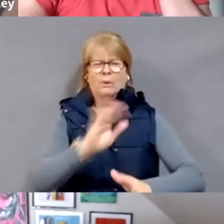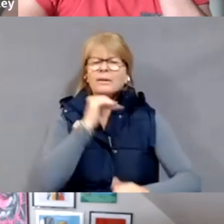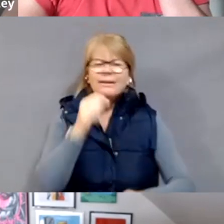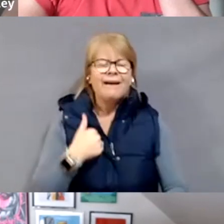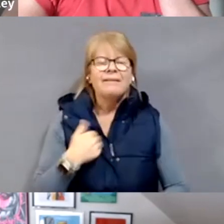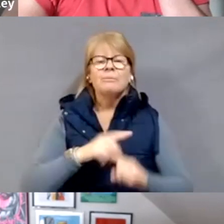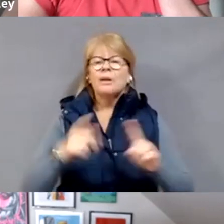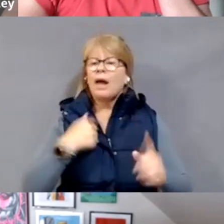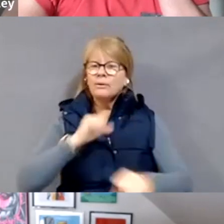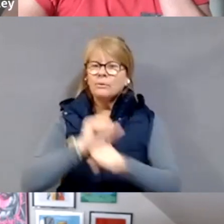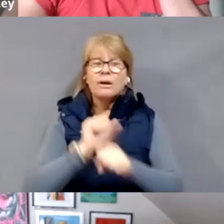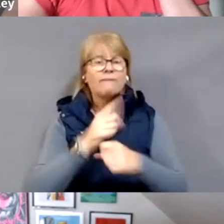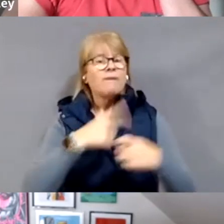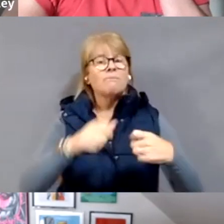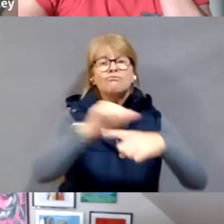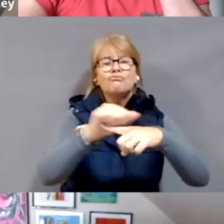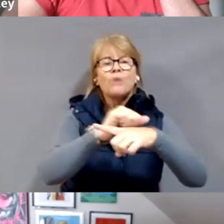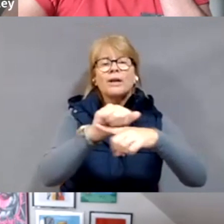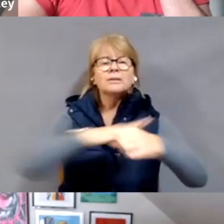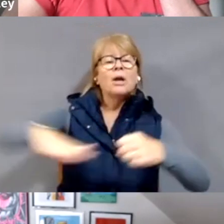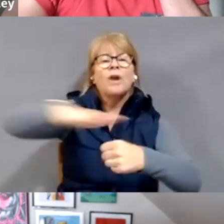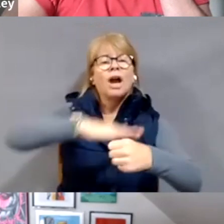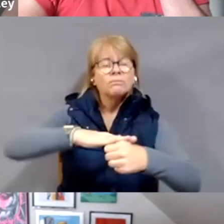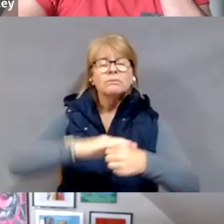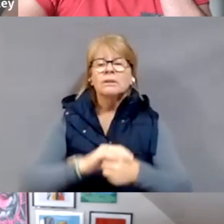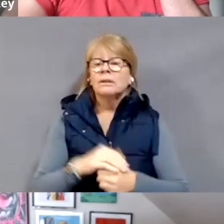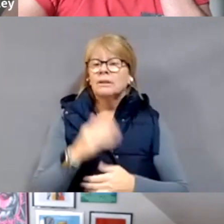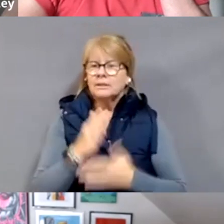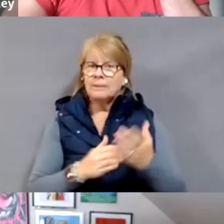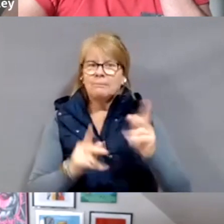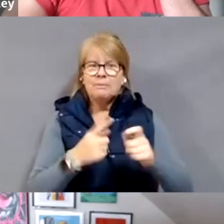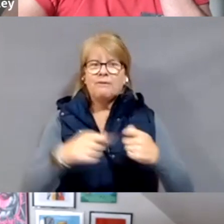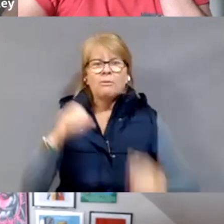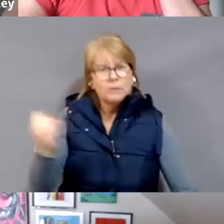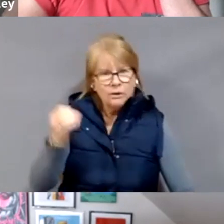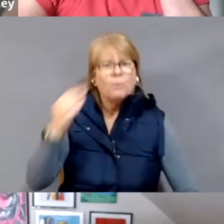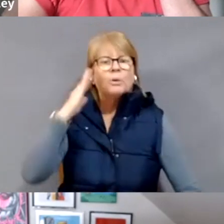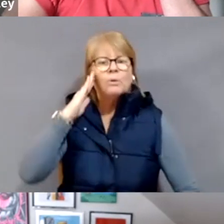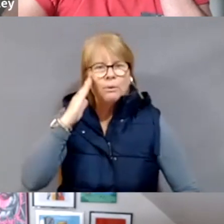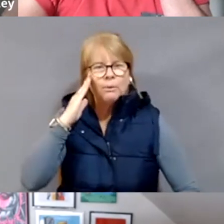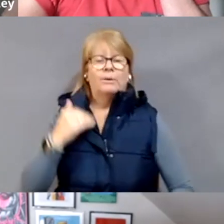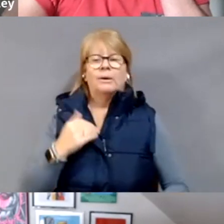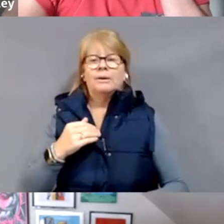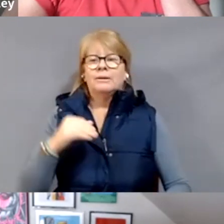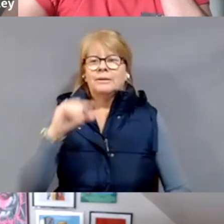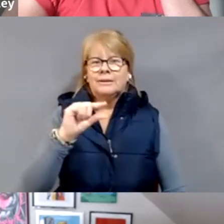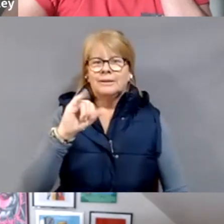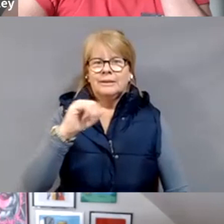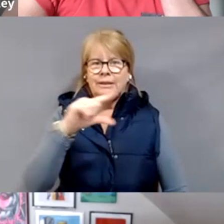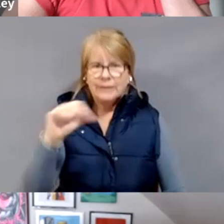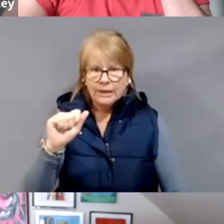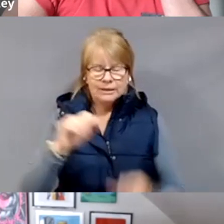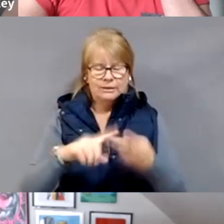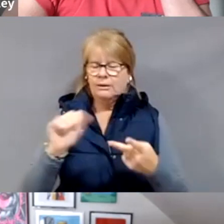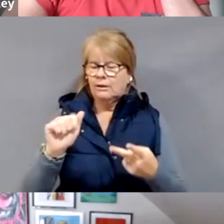start working out of the rehearsal space. And in that rehearsal space were, some of you from Ontario will know this, but Diego Matamoros and Oliver